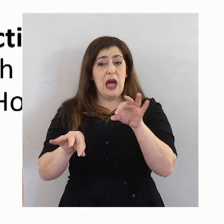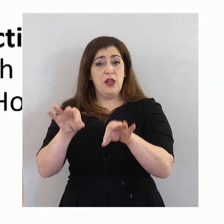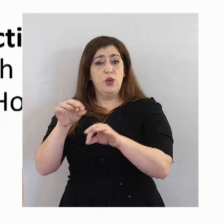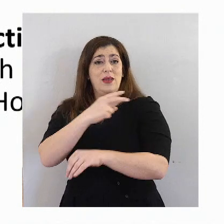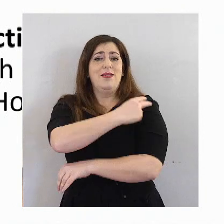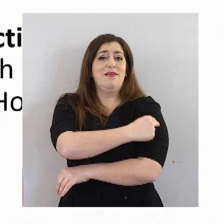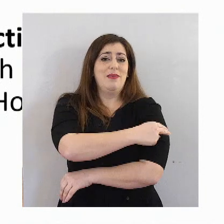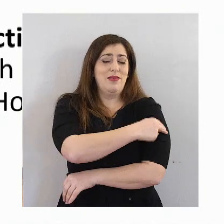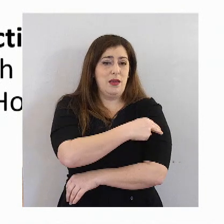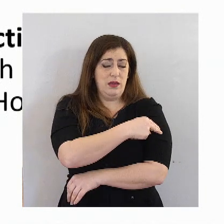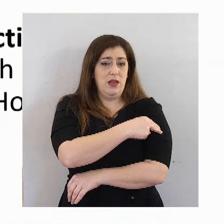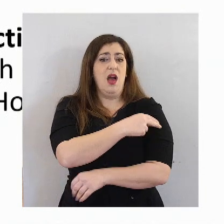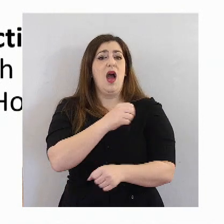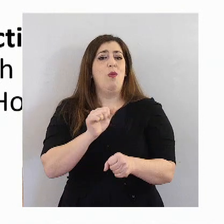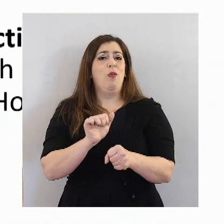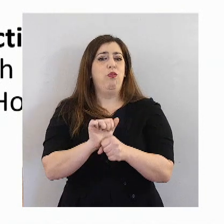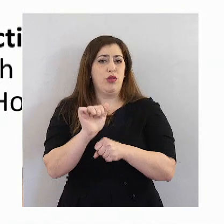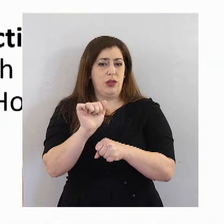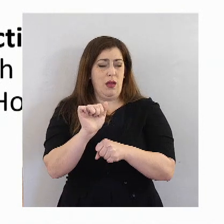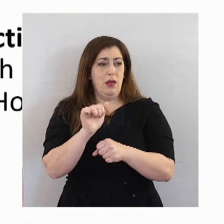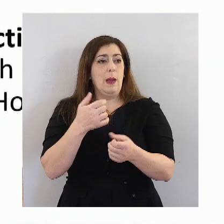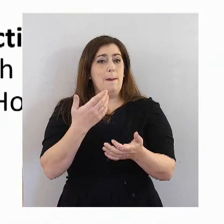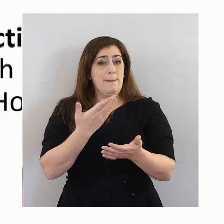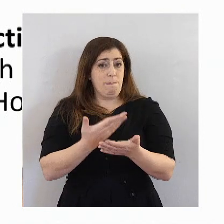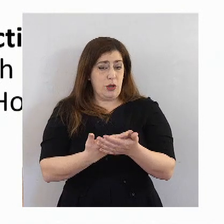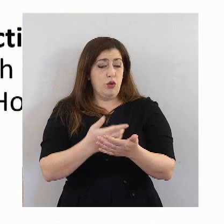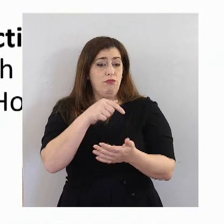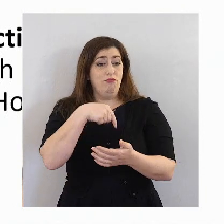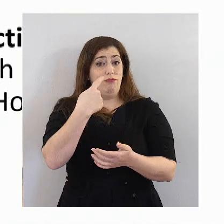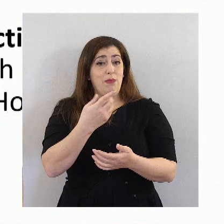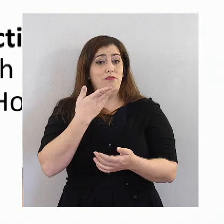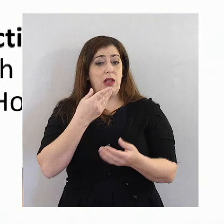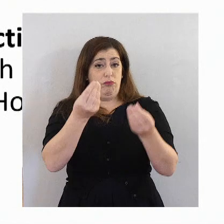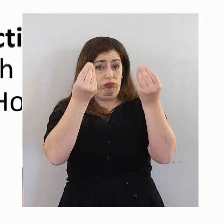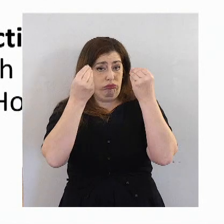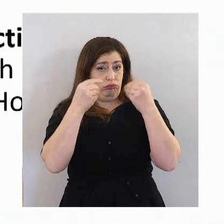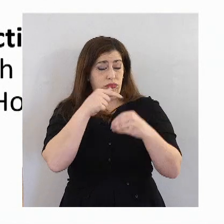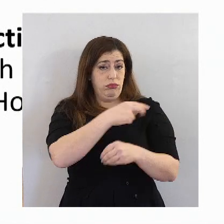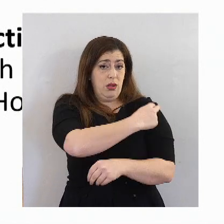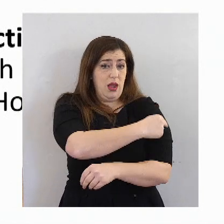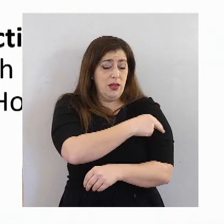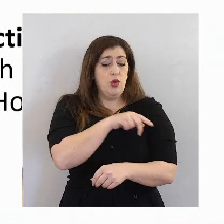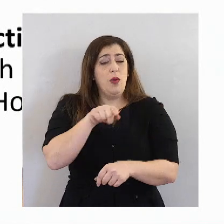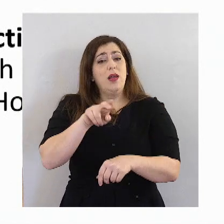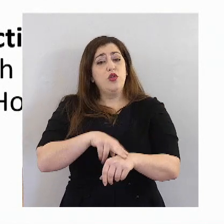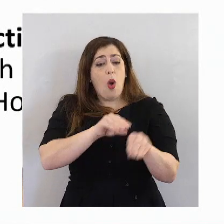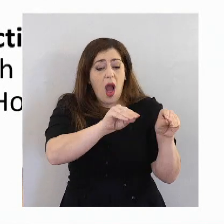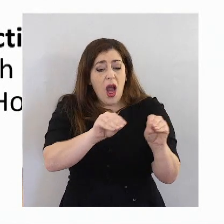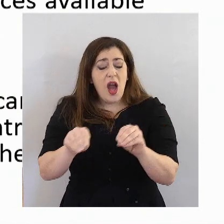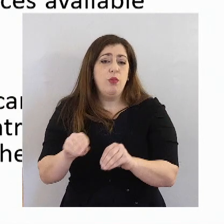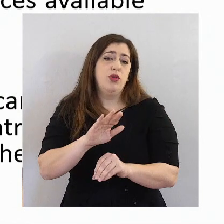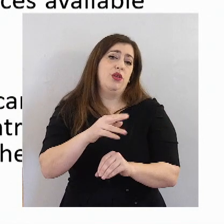to act as multipliers given the role they occupy within healthcare provision.